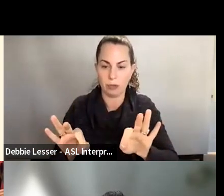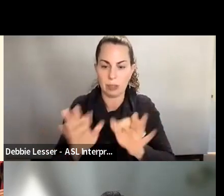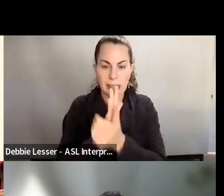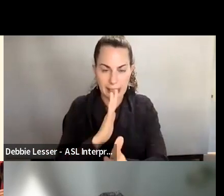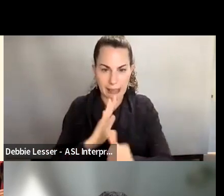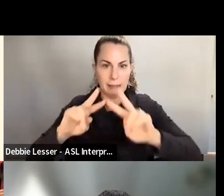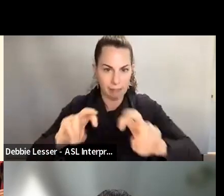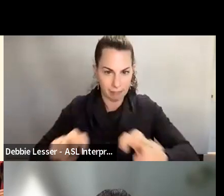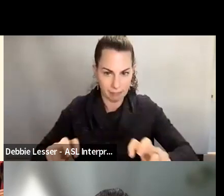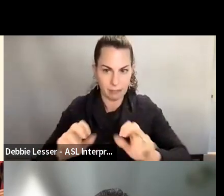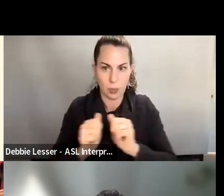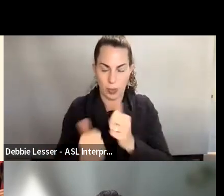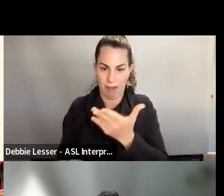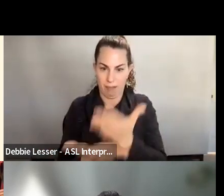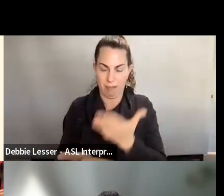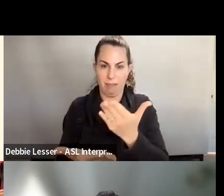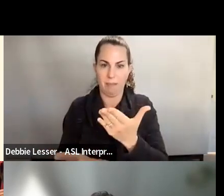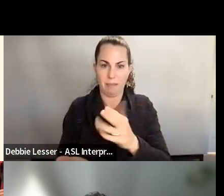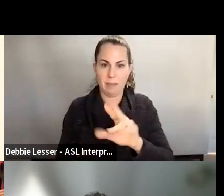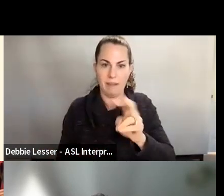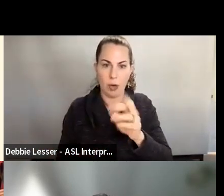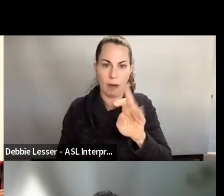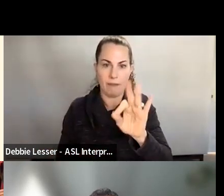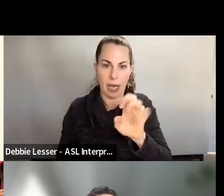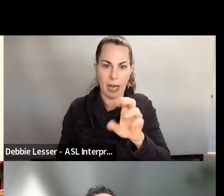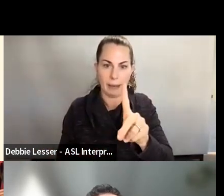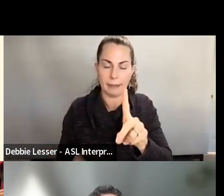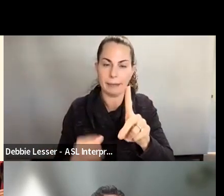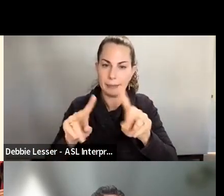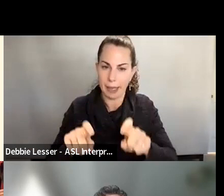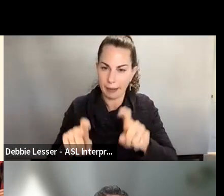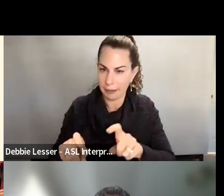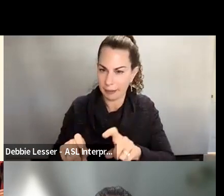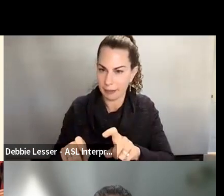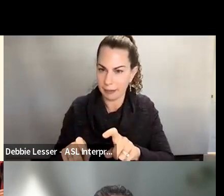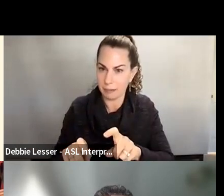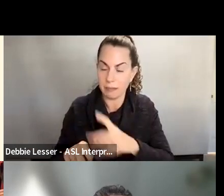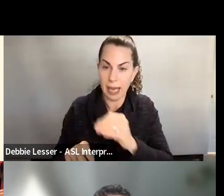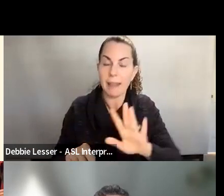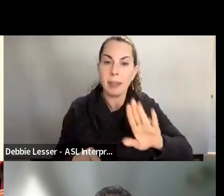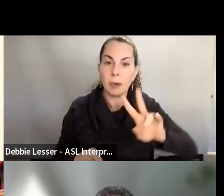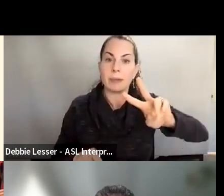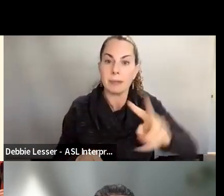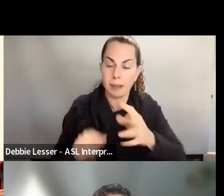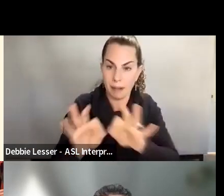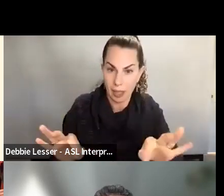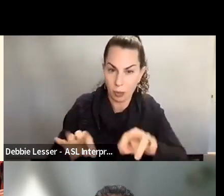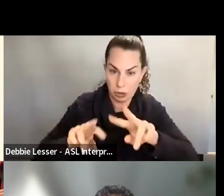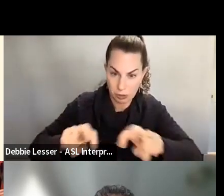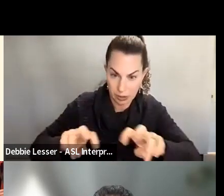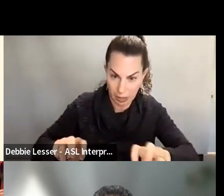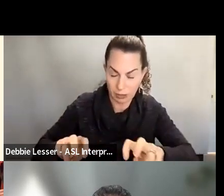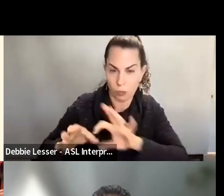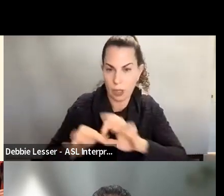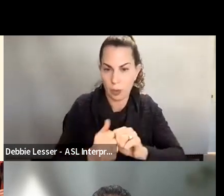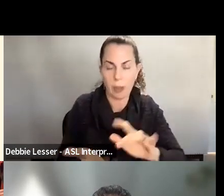test has demonstrated their knowledge of English and specifically the second language in medical settings and all related